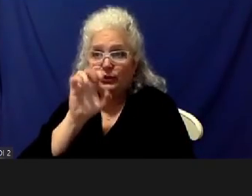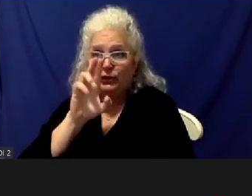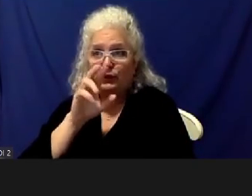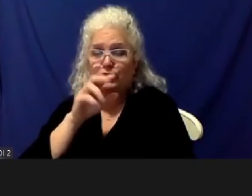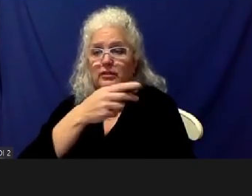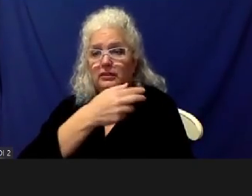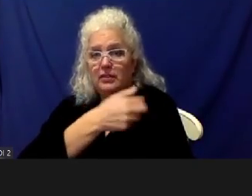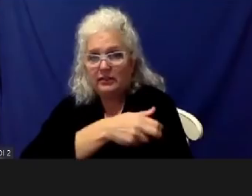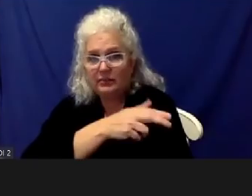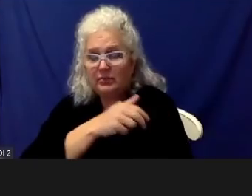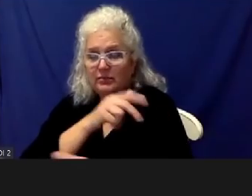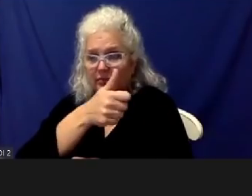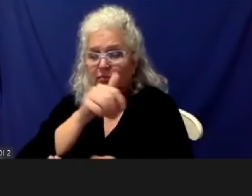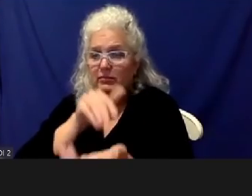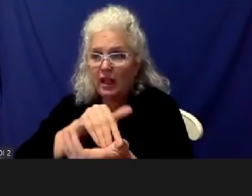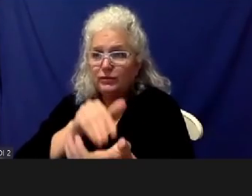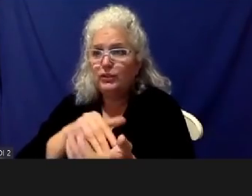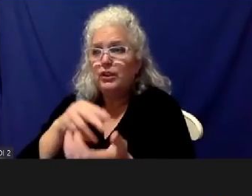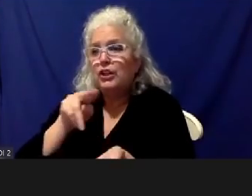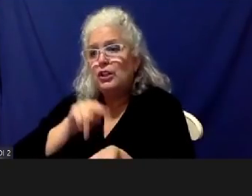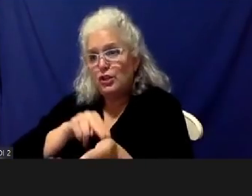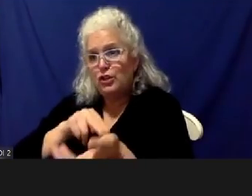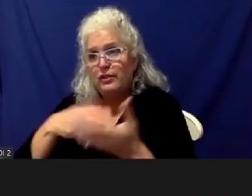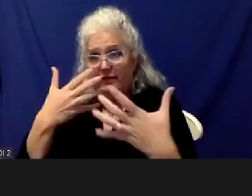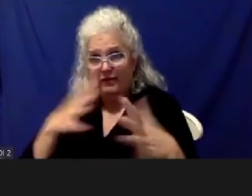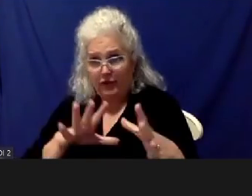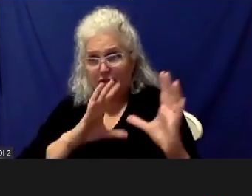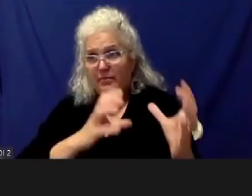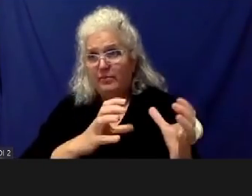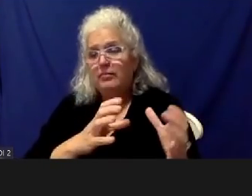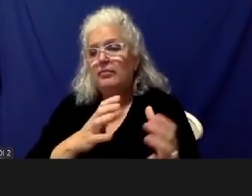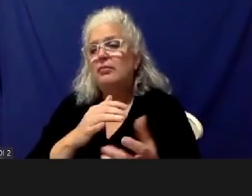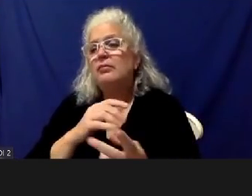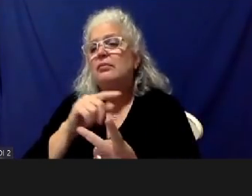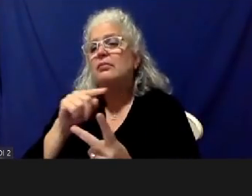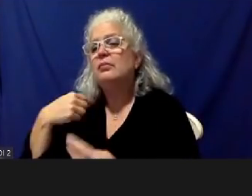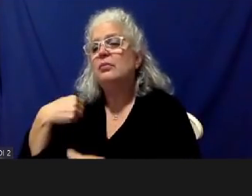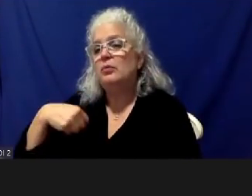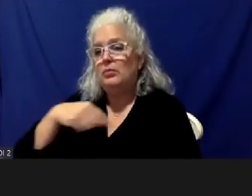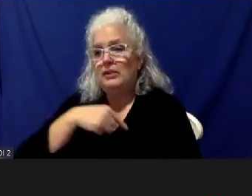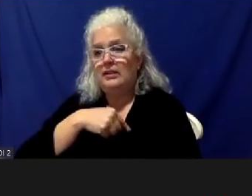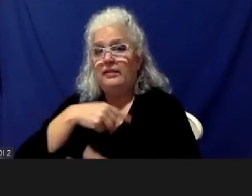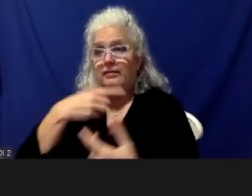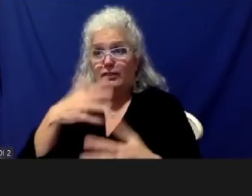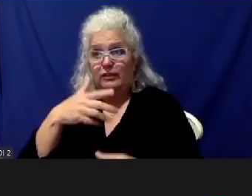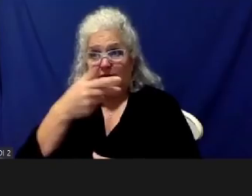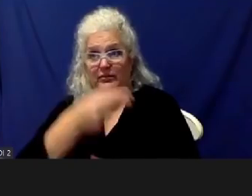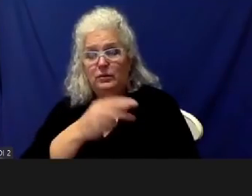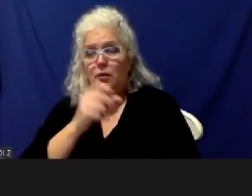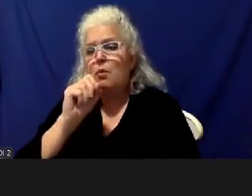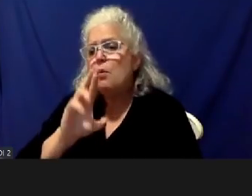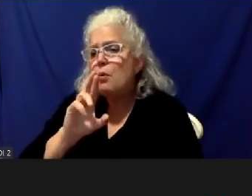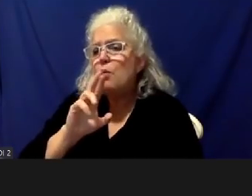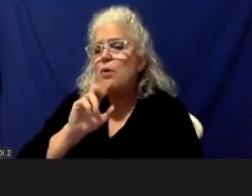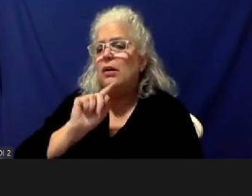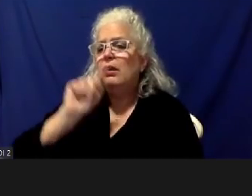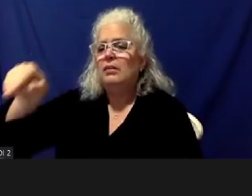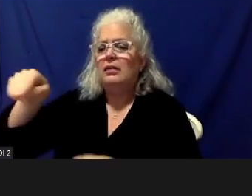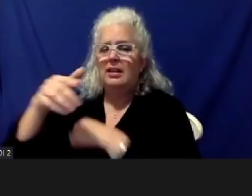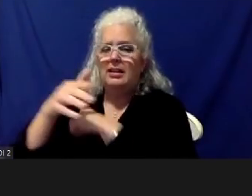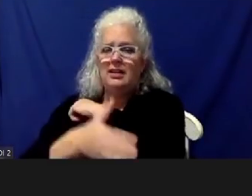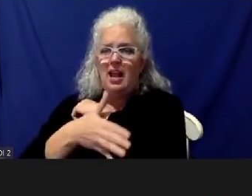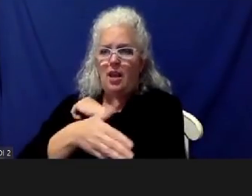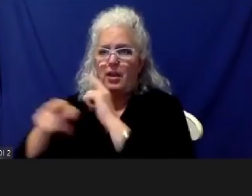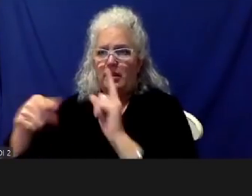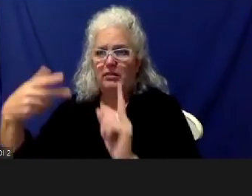been vaccinated either by us or by the county. And we're doing the patients 75 or older. There